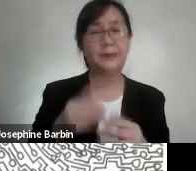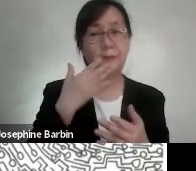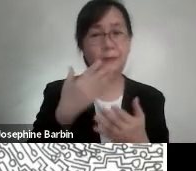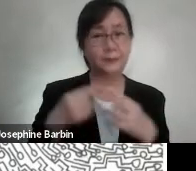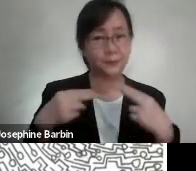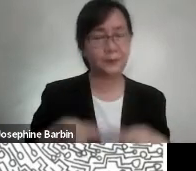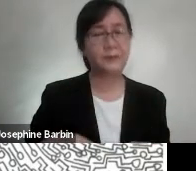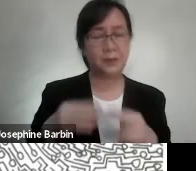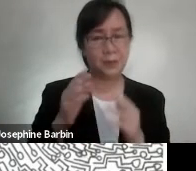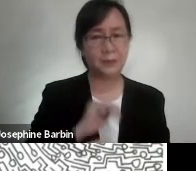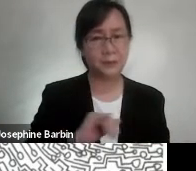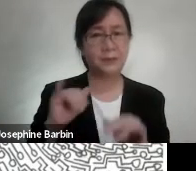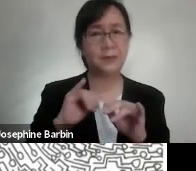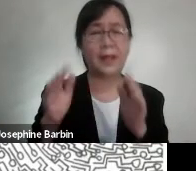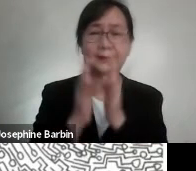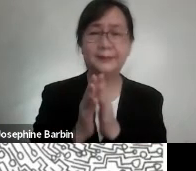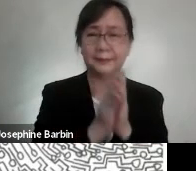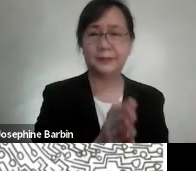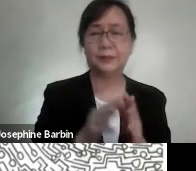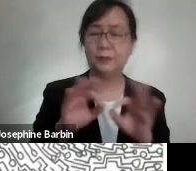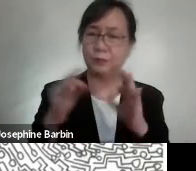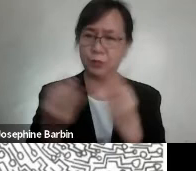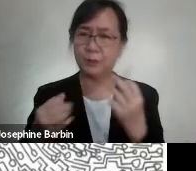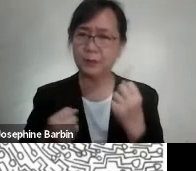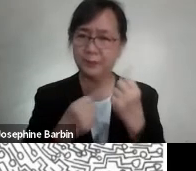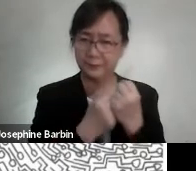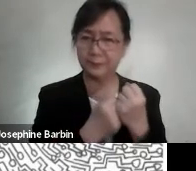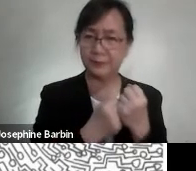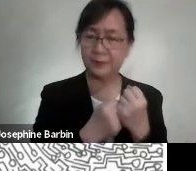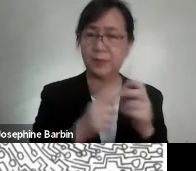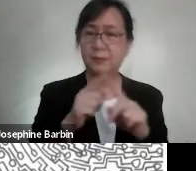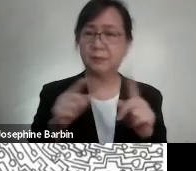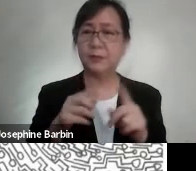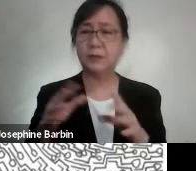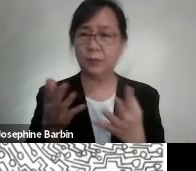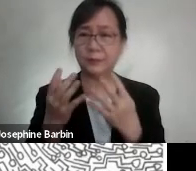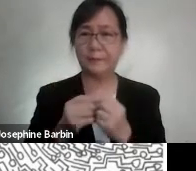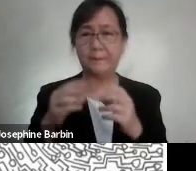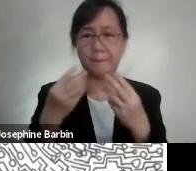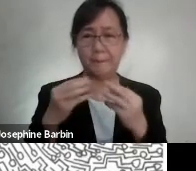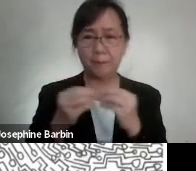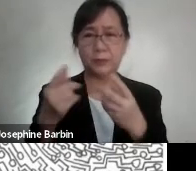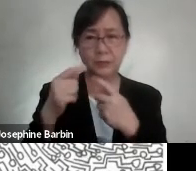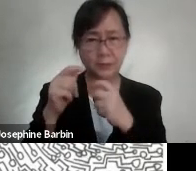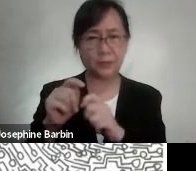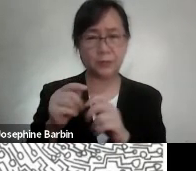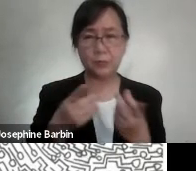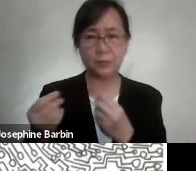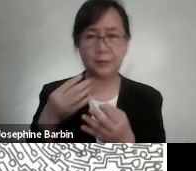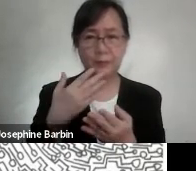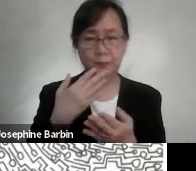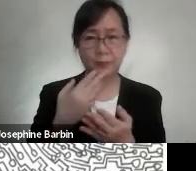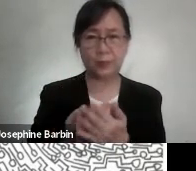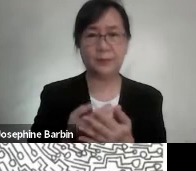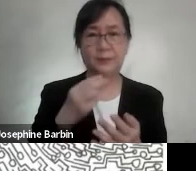know, they're asking their families to support them to do that, but they also want more trust to be able to do that well.